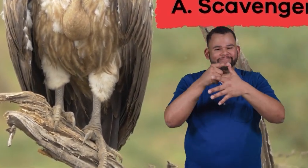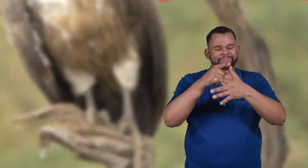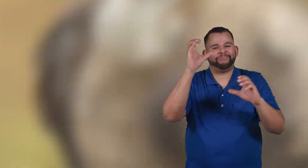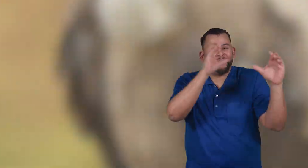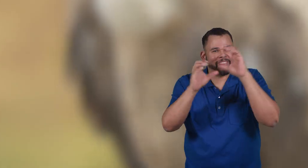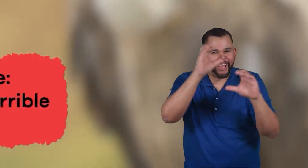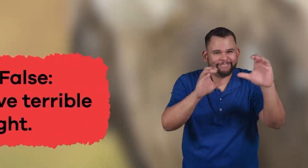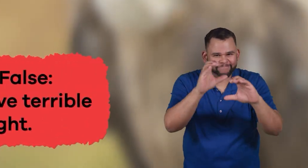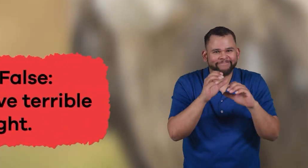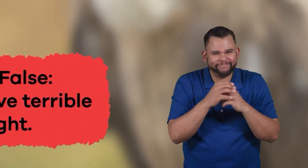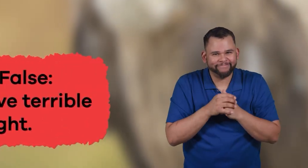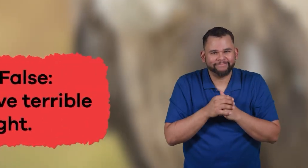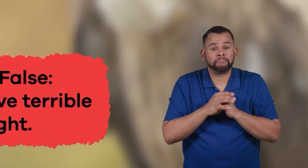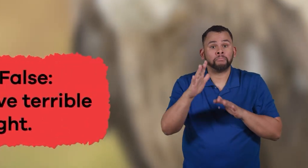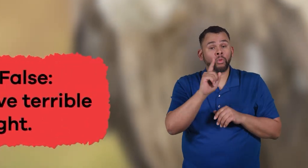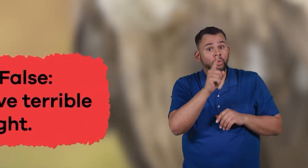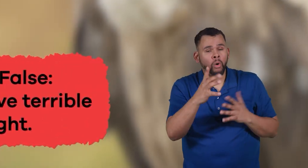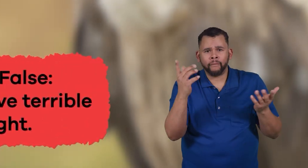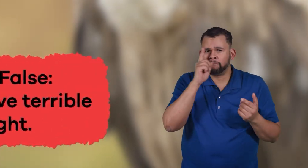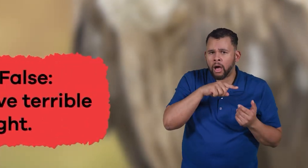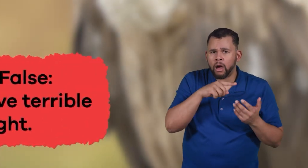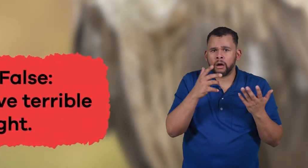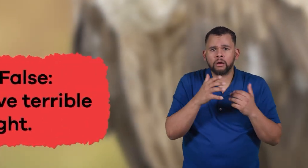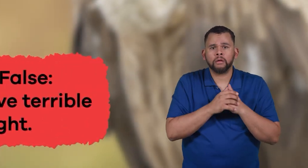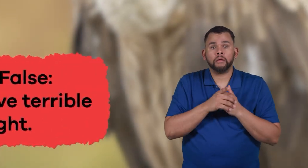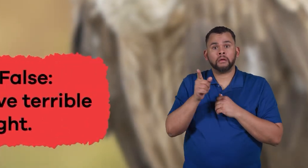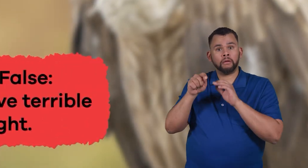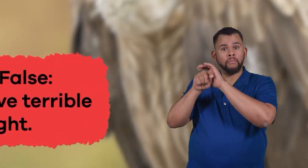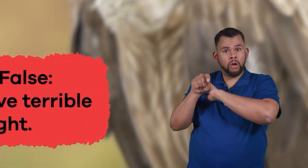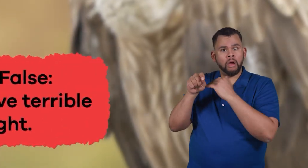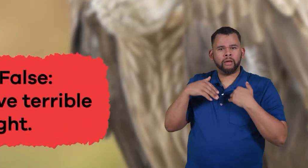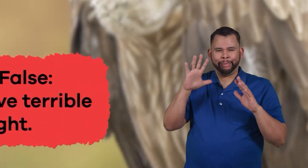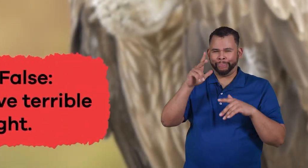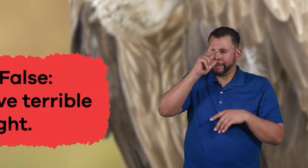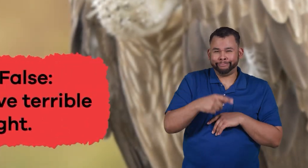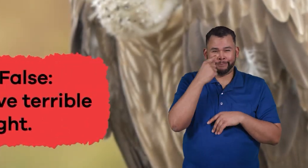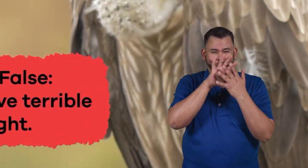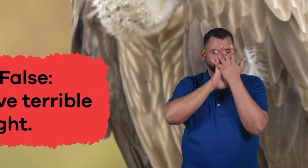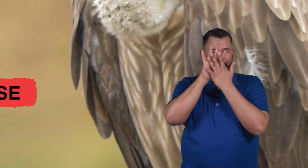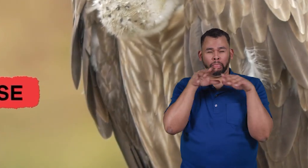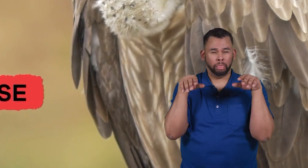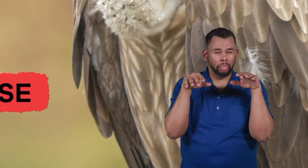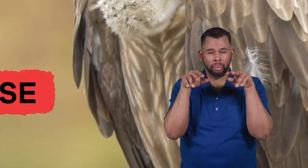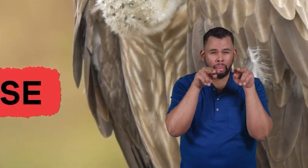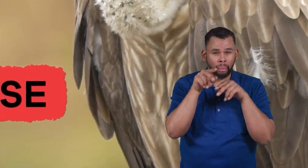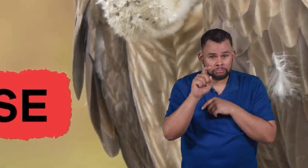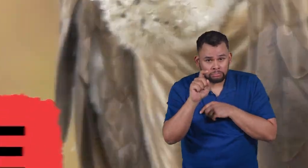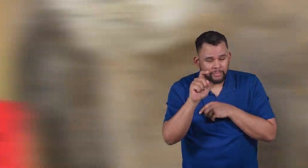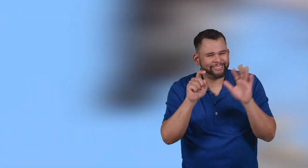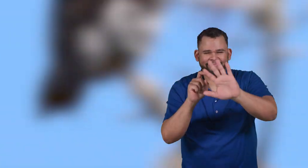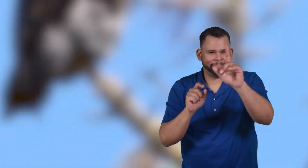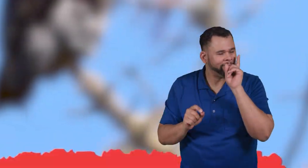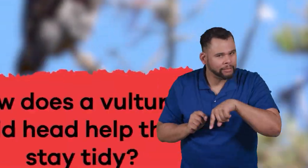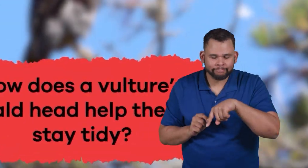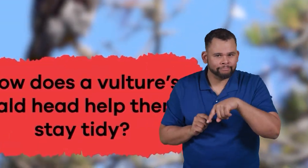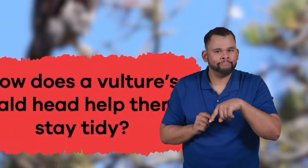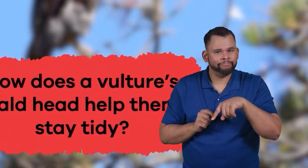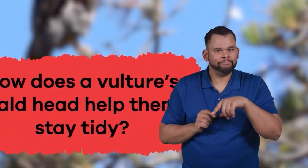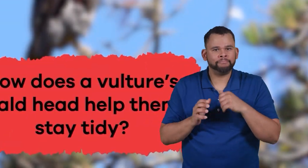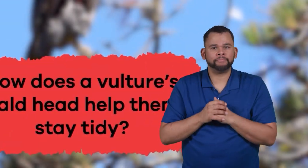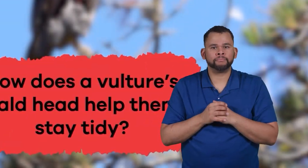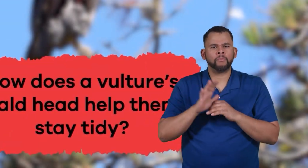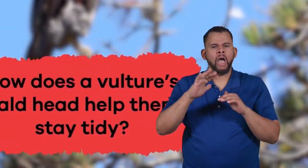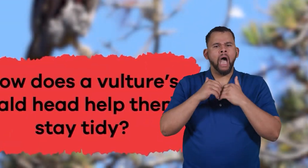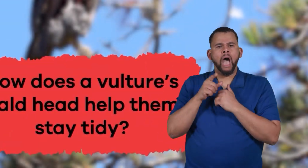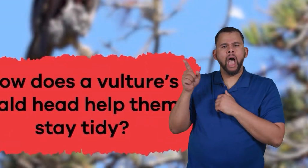Scavenger True or false, vultures have terrible eyesight? False How does